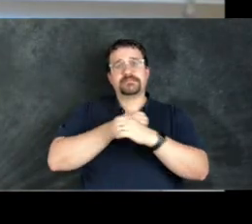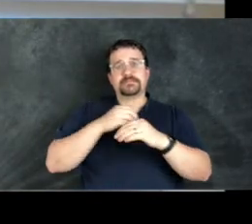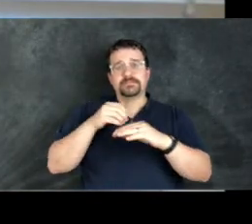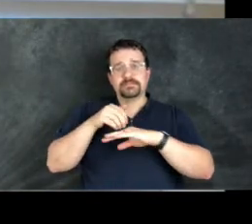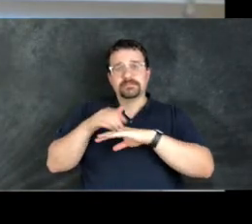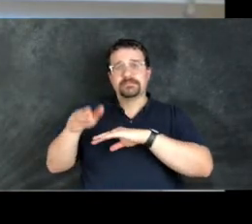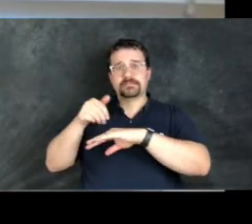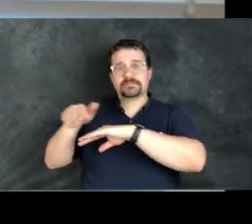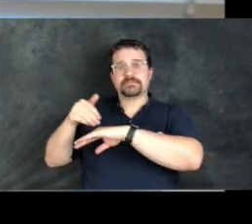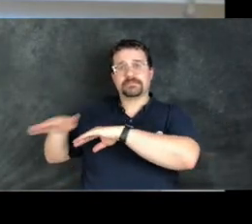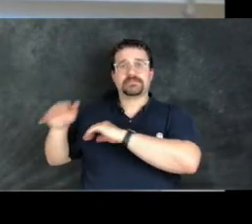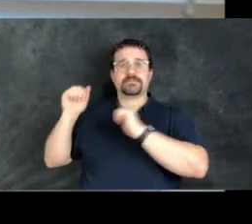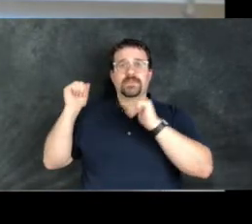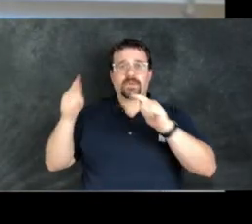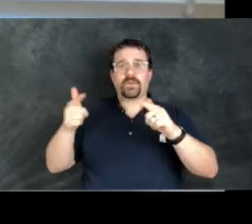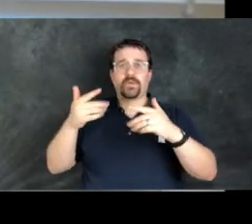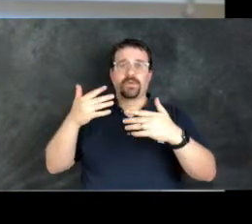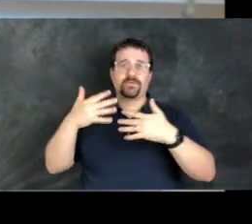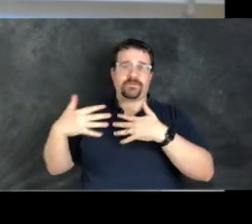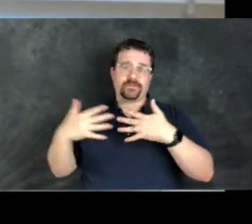casts out all fear.